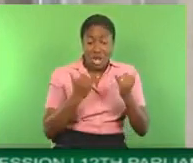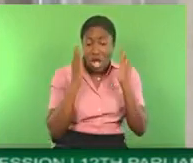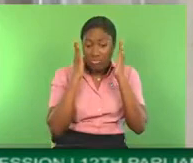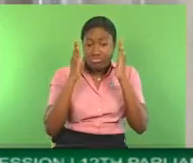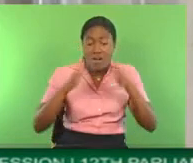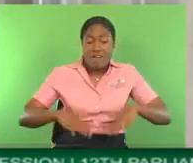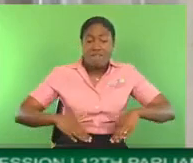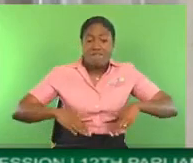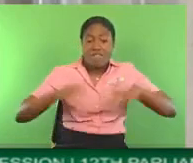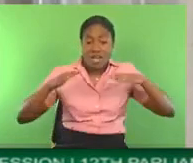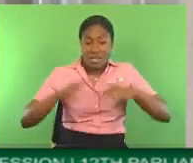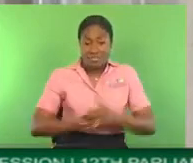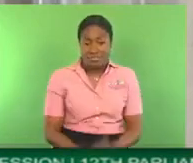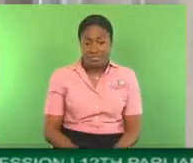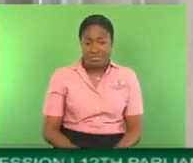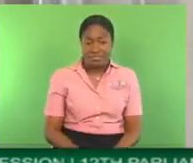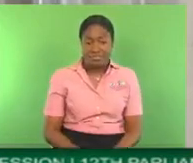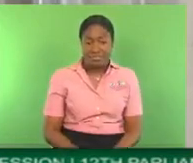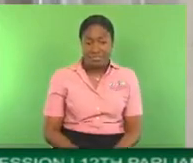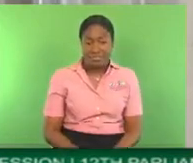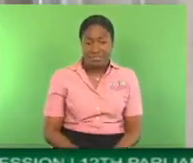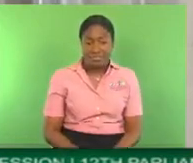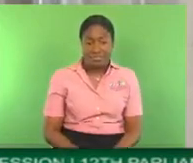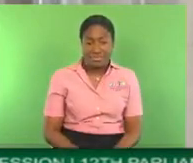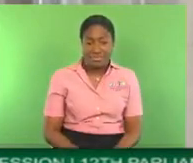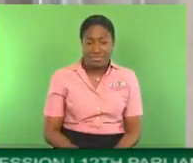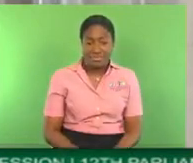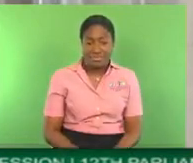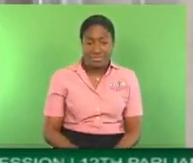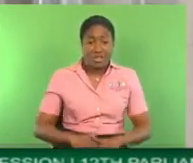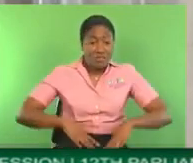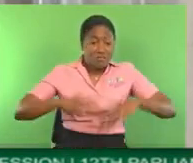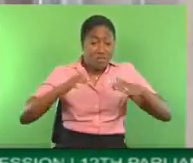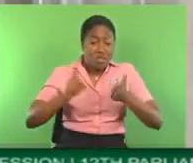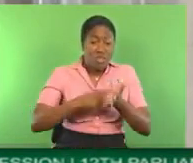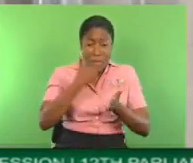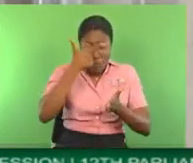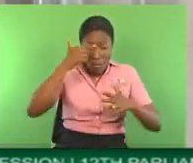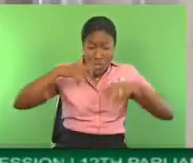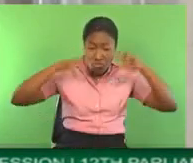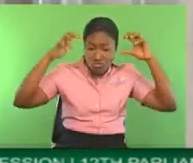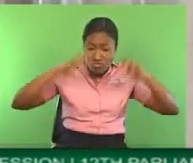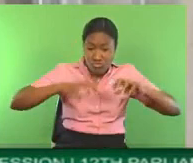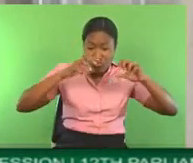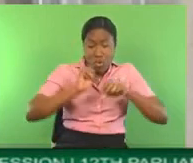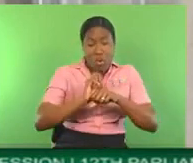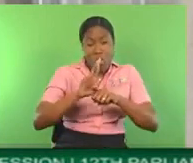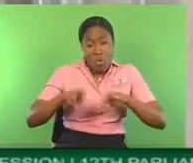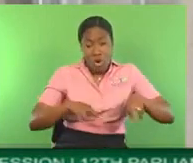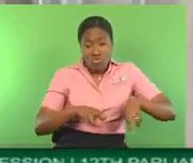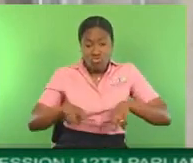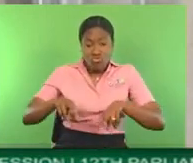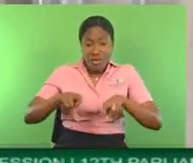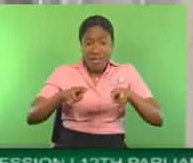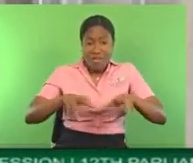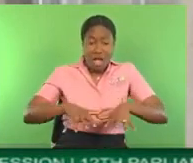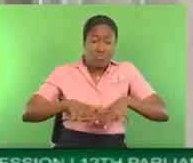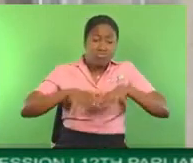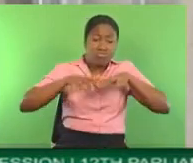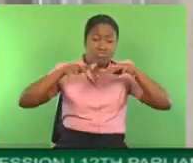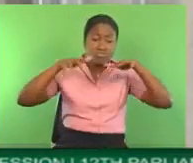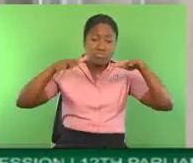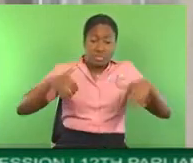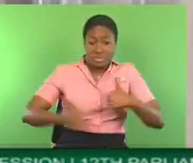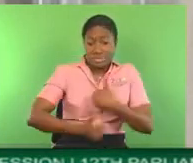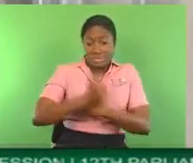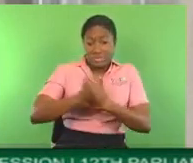flooding. Flooding, whether due to heavy rainfall or rising river levels, pose a significant threat to our farmers